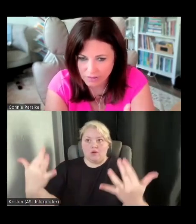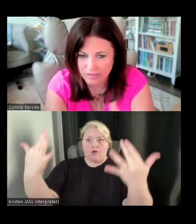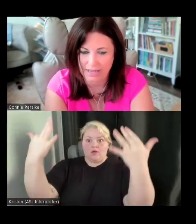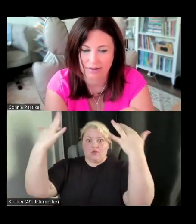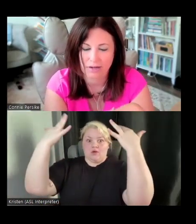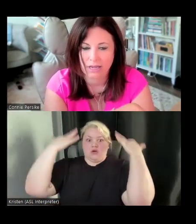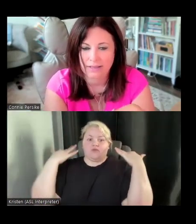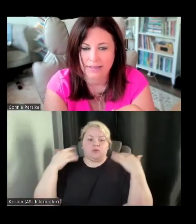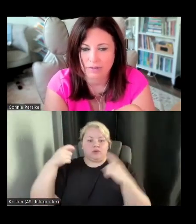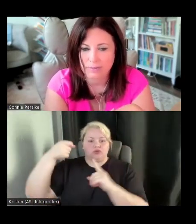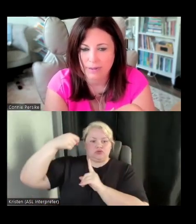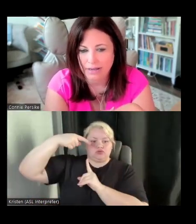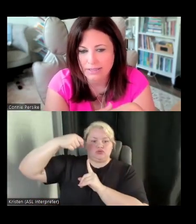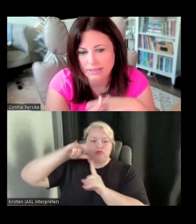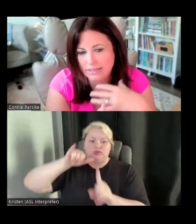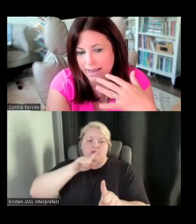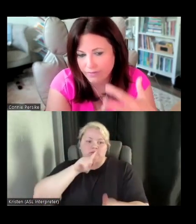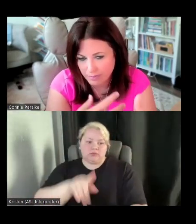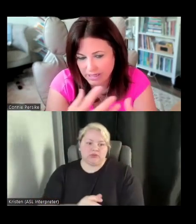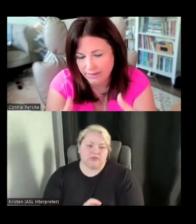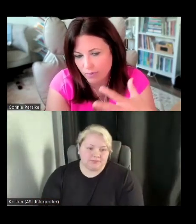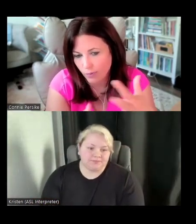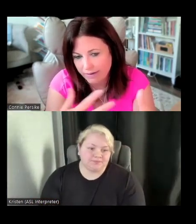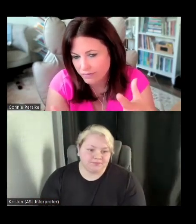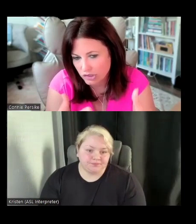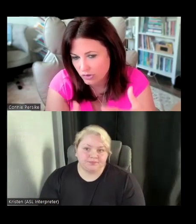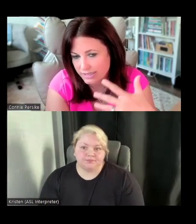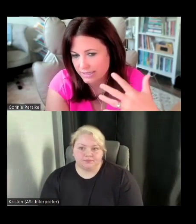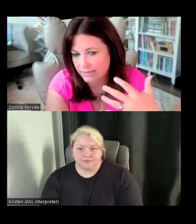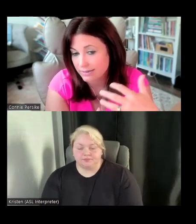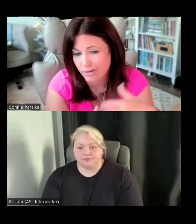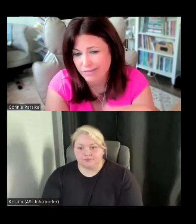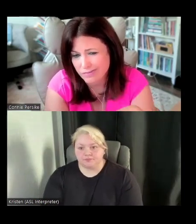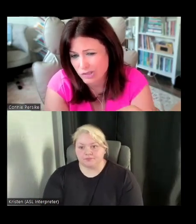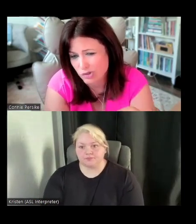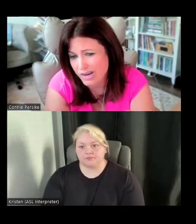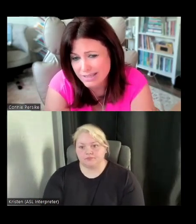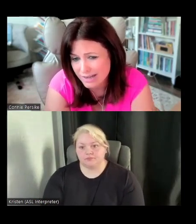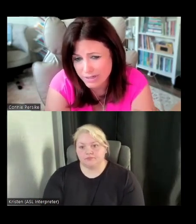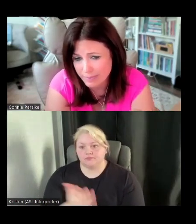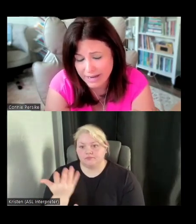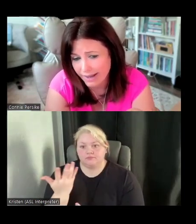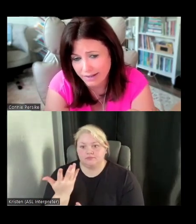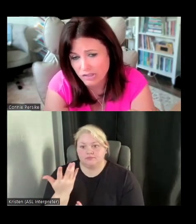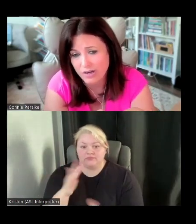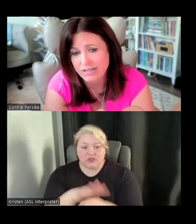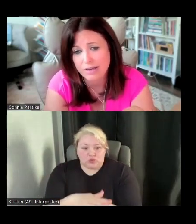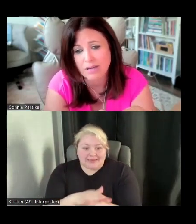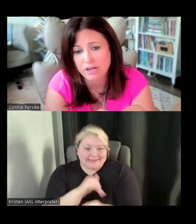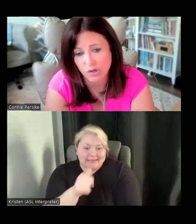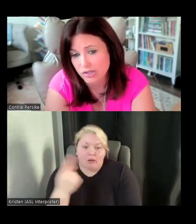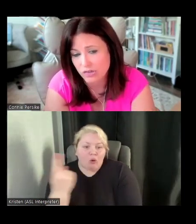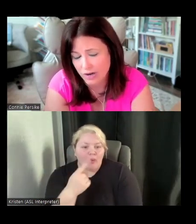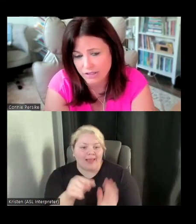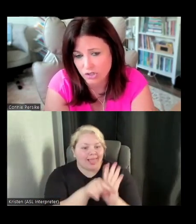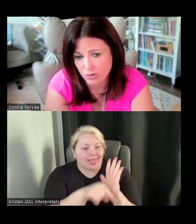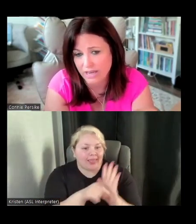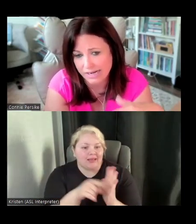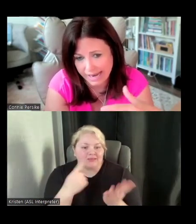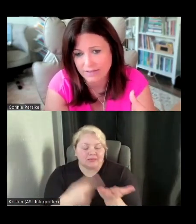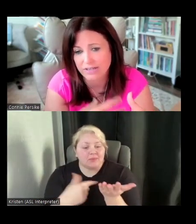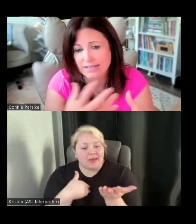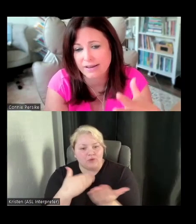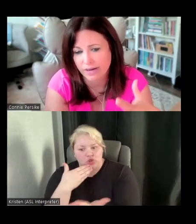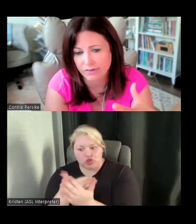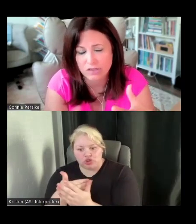that triggers that response to have that wave of distress. Wave of stress isn't always bad. Stress can be good stress too,